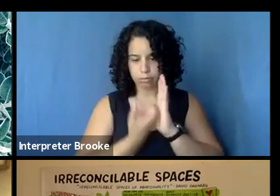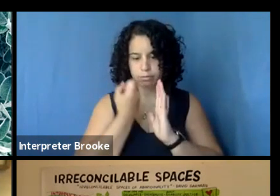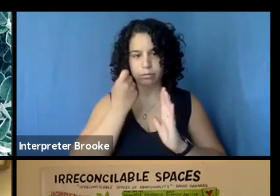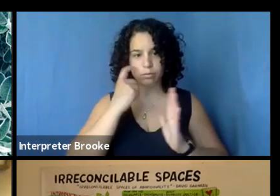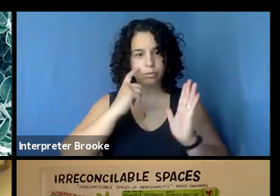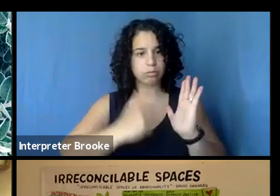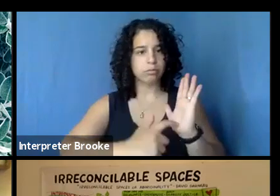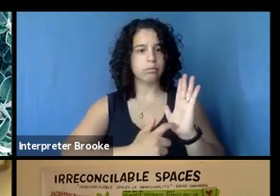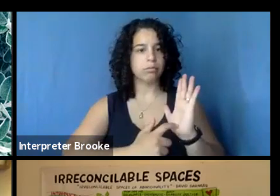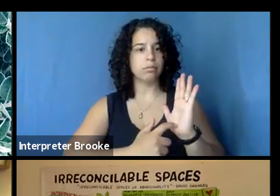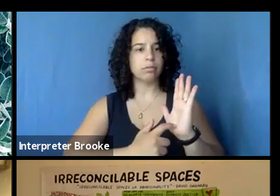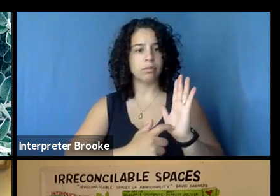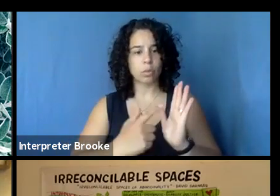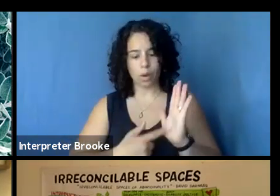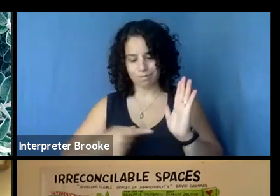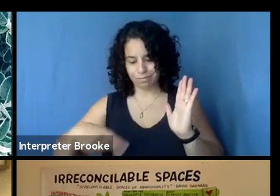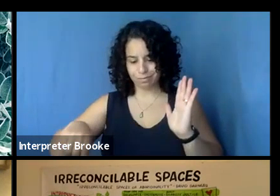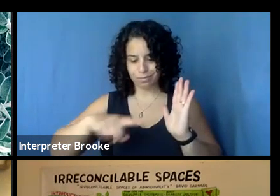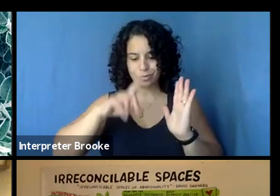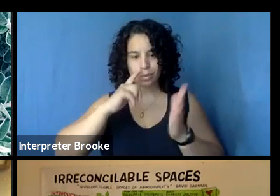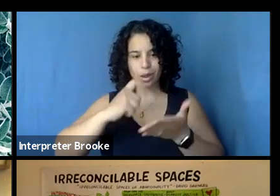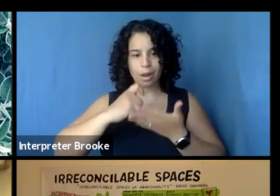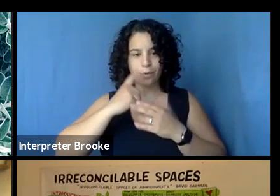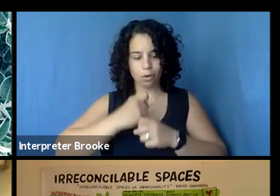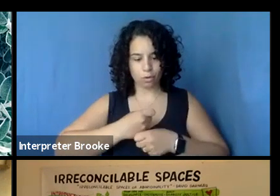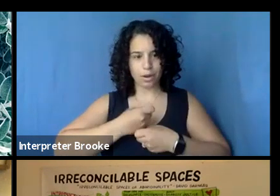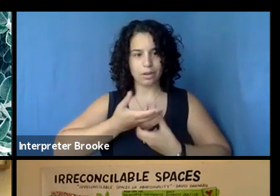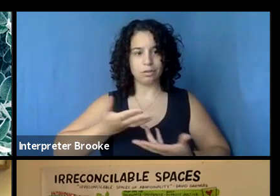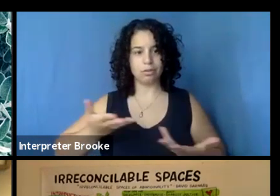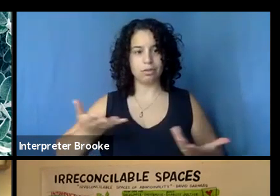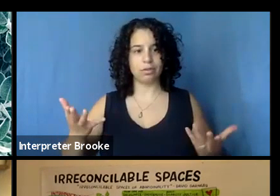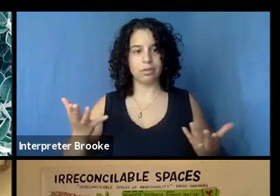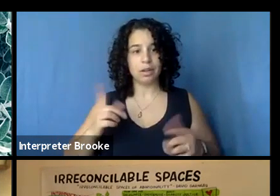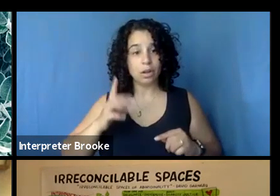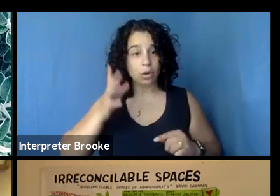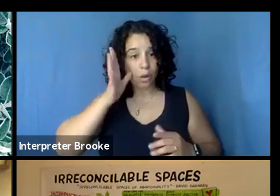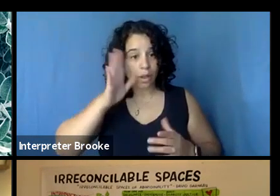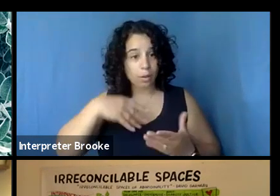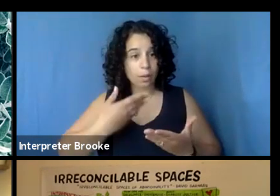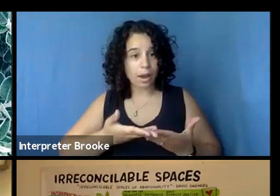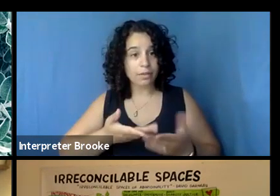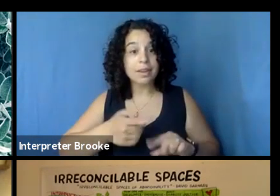You don't know if you'll get there. You can't breathe.